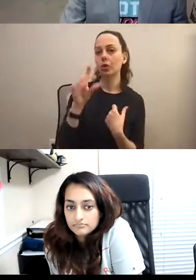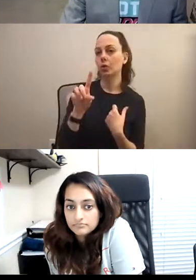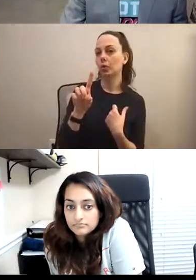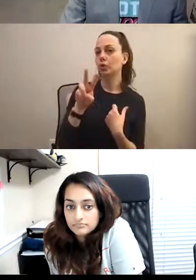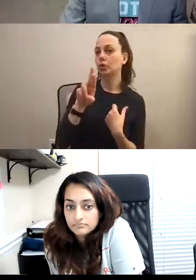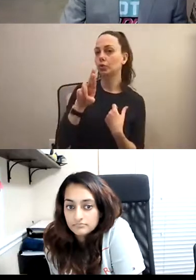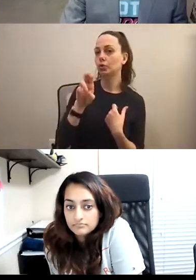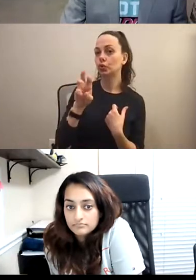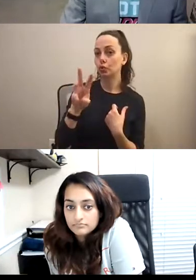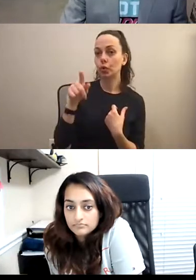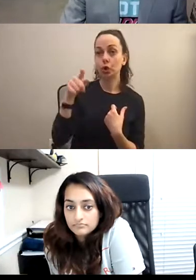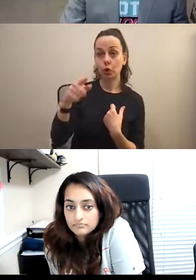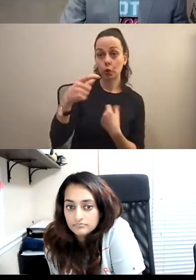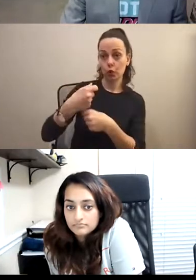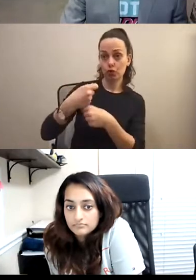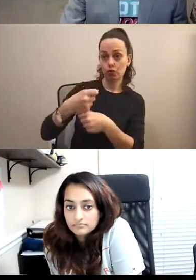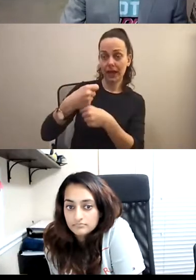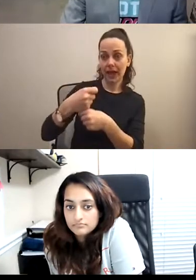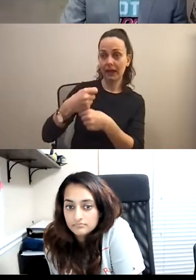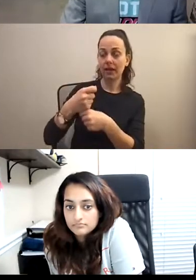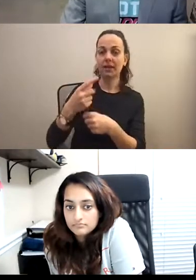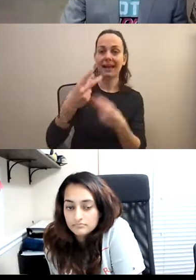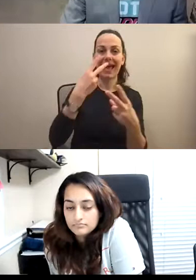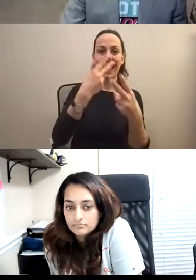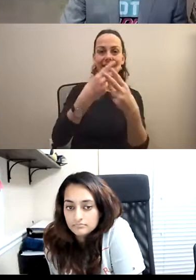you created the hashtag